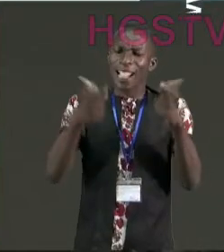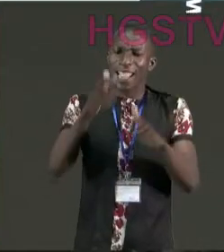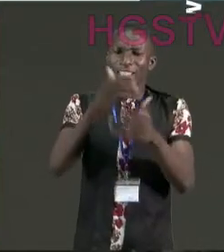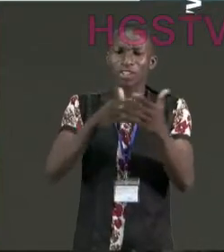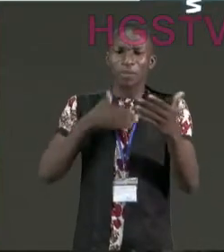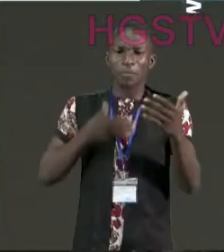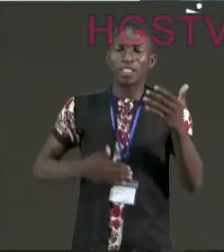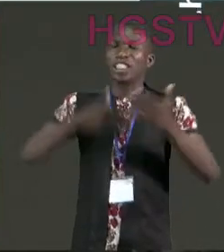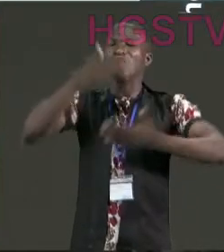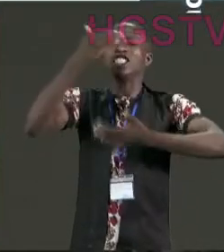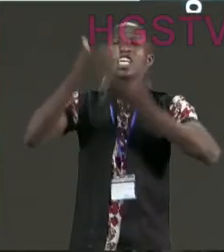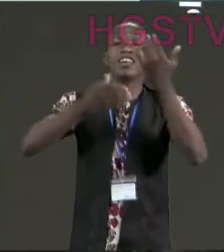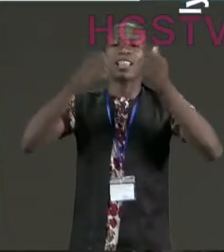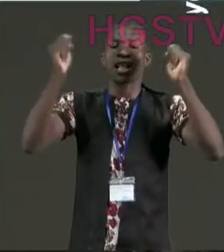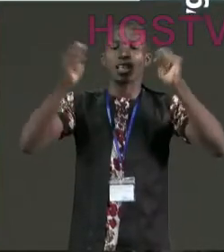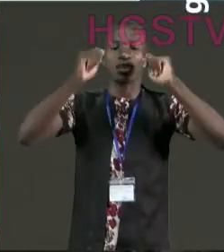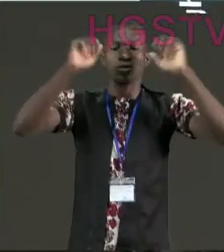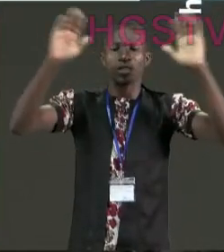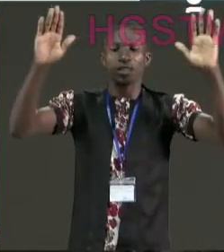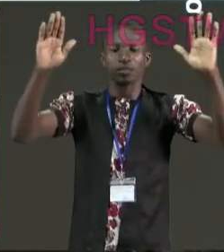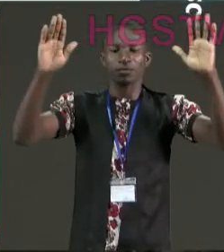Hallelujah.